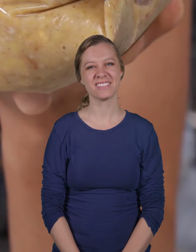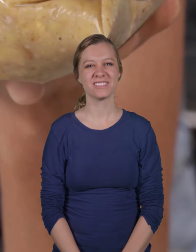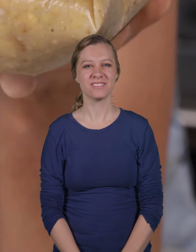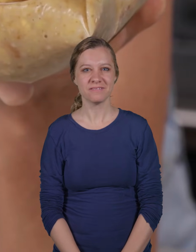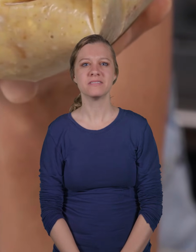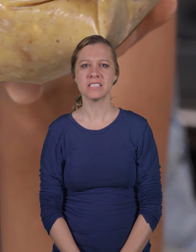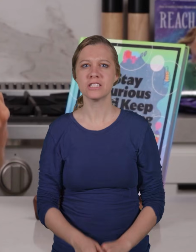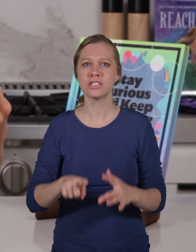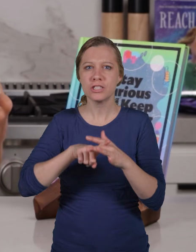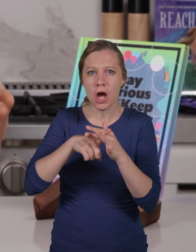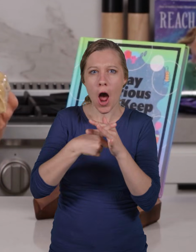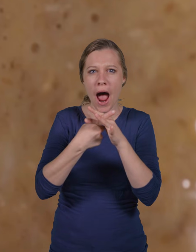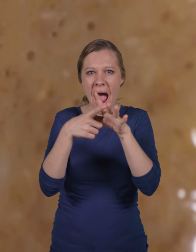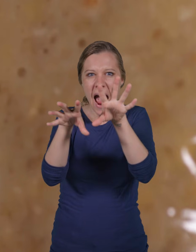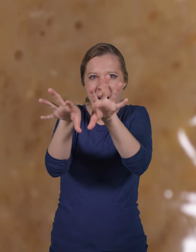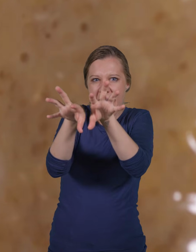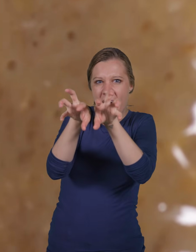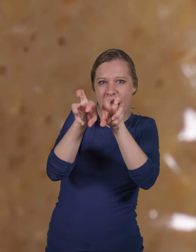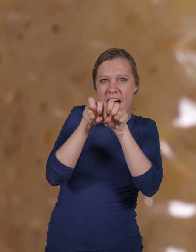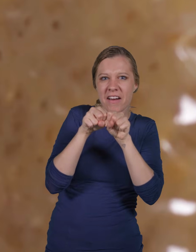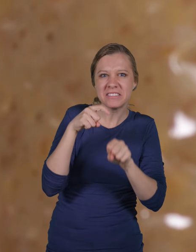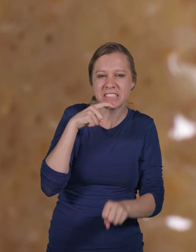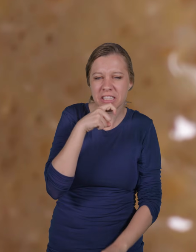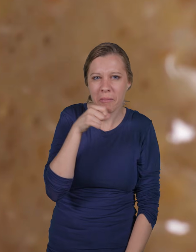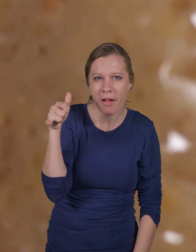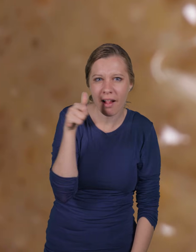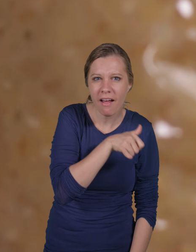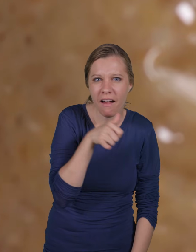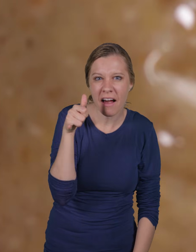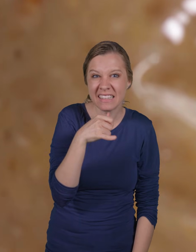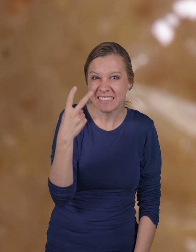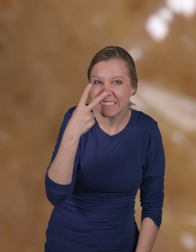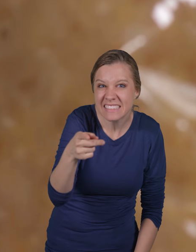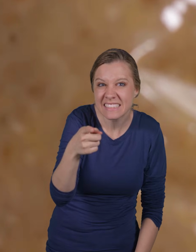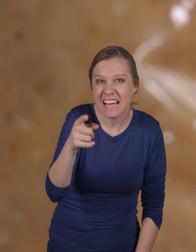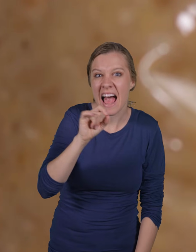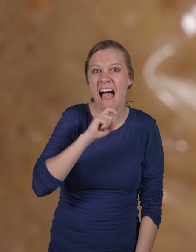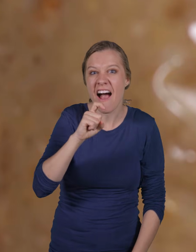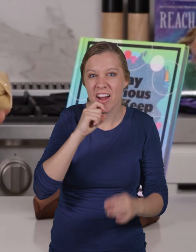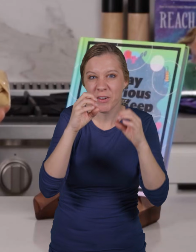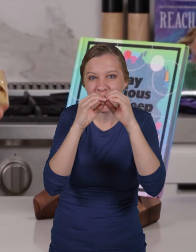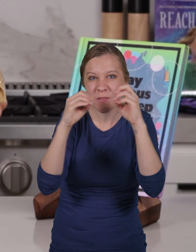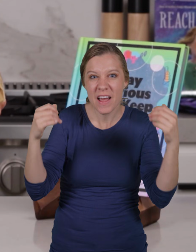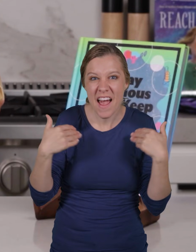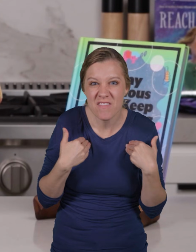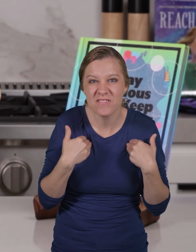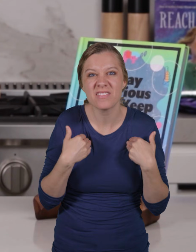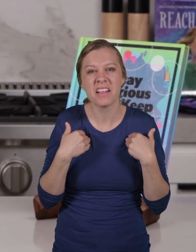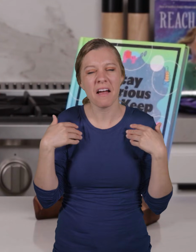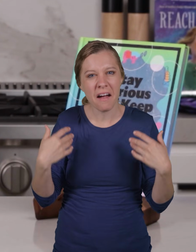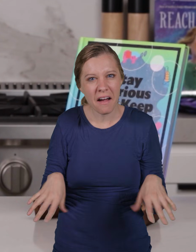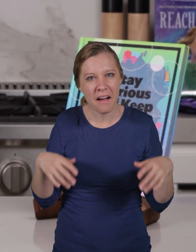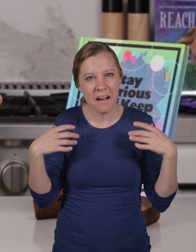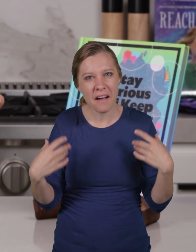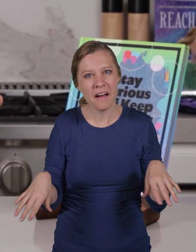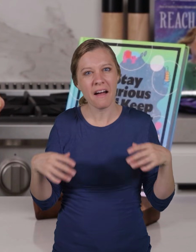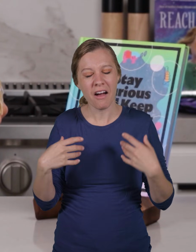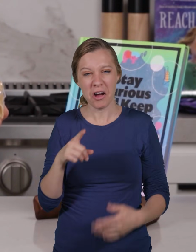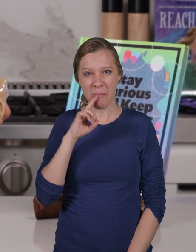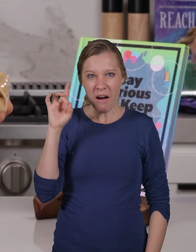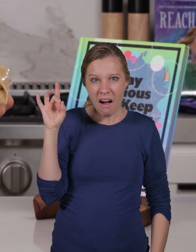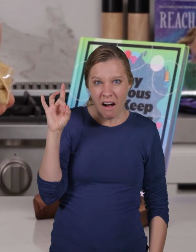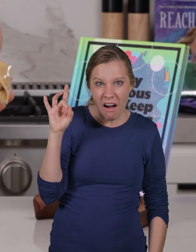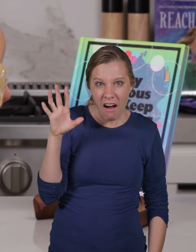This is so cool. Okay, so now it's really coming out of the cereal. Do you see that? Look at those iron